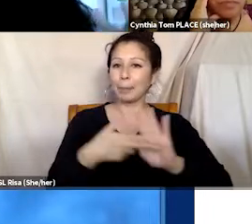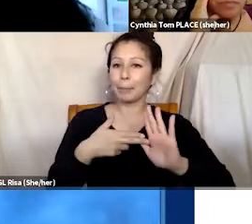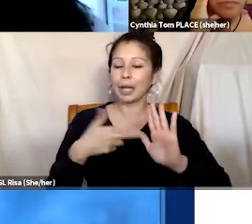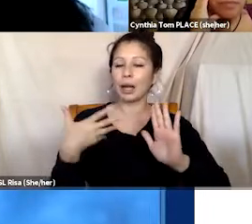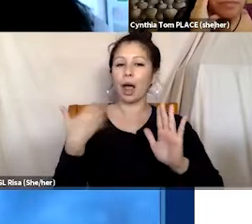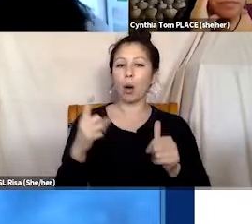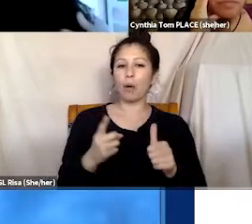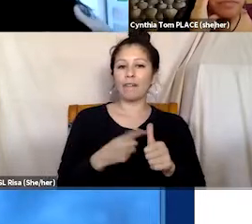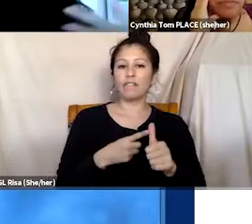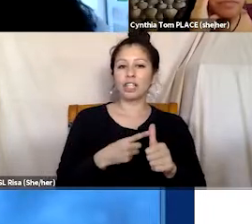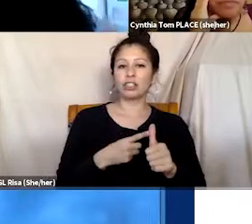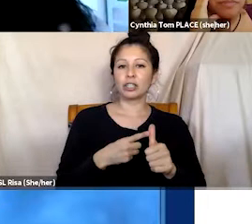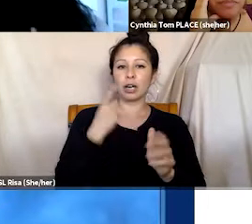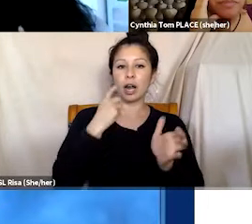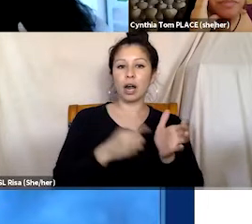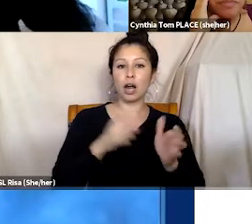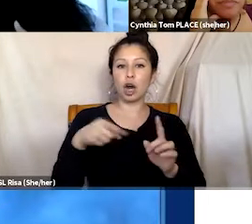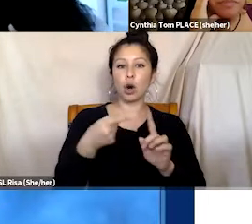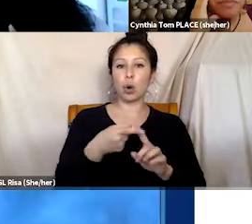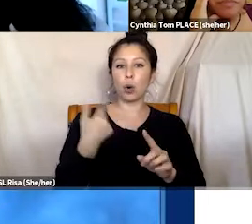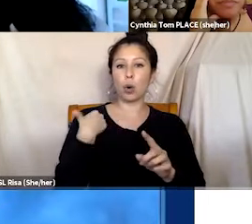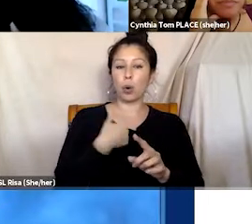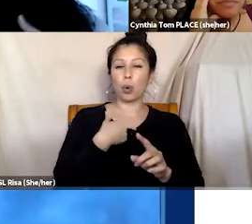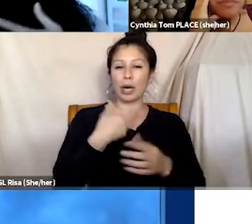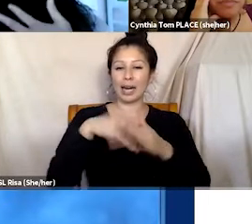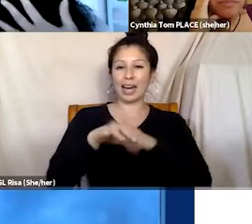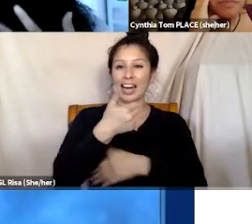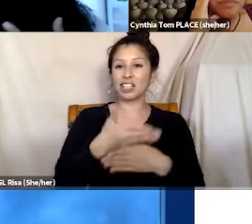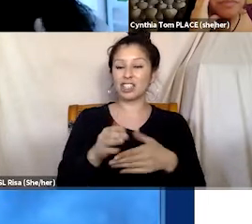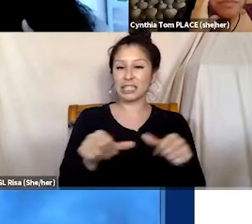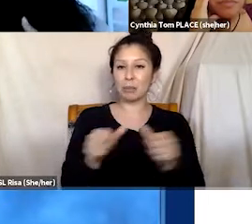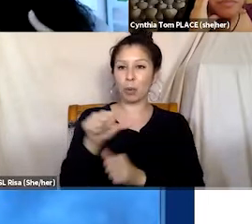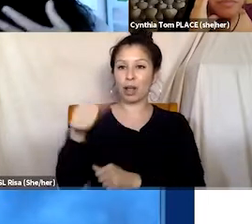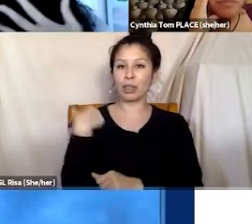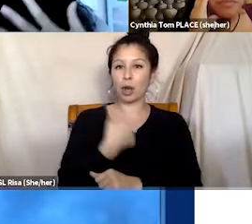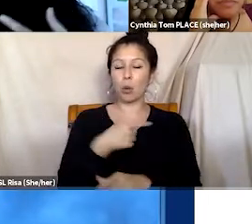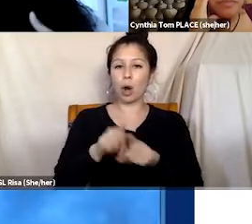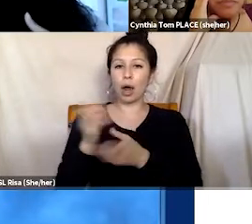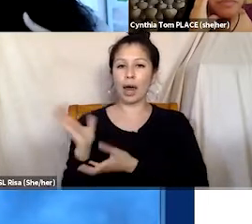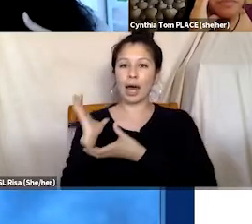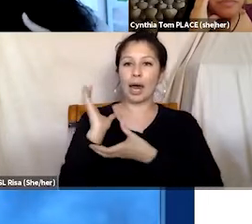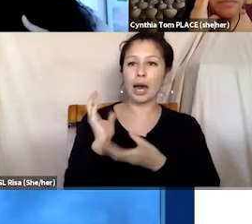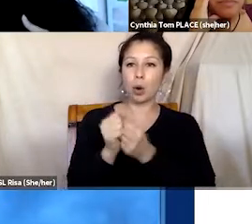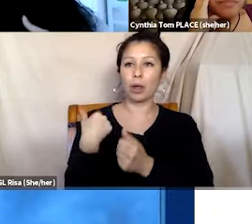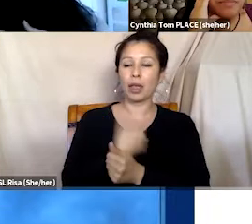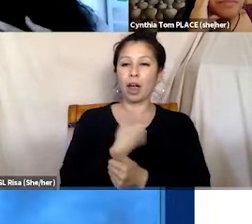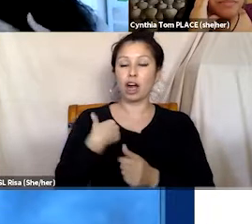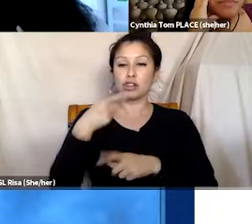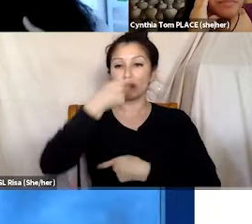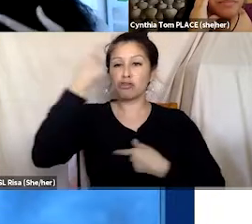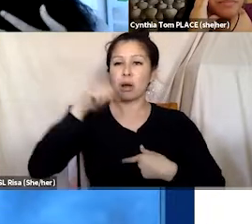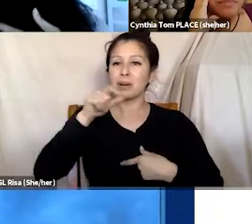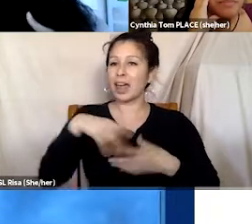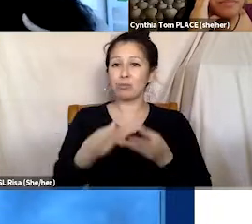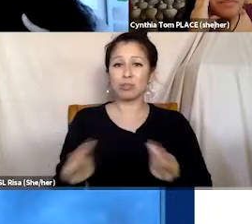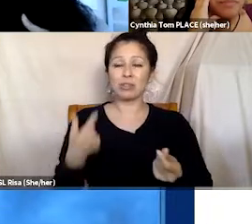us to first acknowledge that whenever we come into any shared space with others, we are also carrying with us our unresolved trauma. And